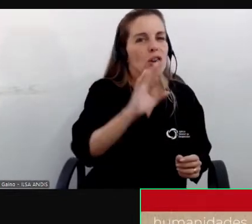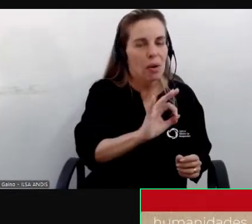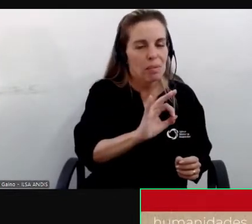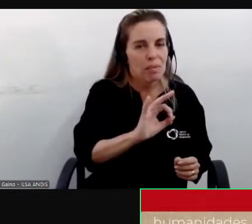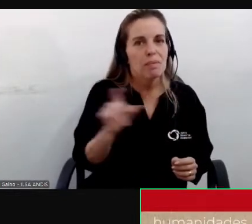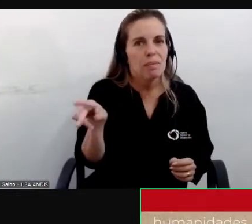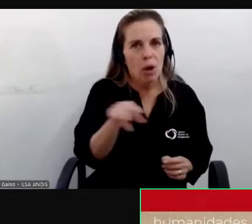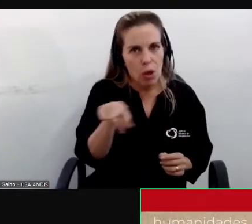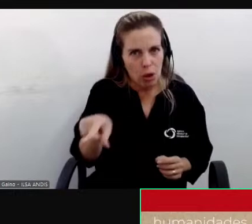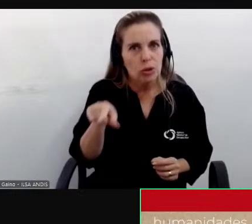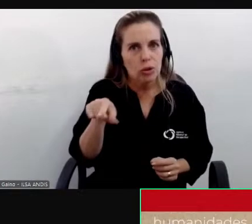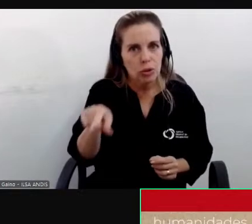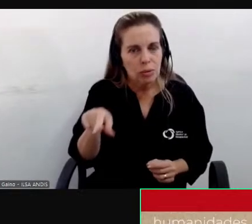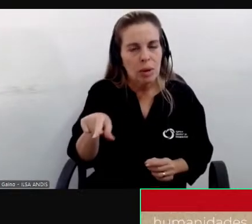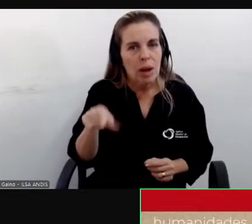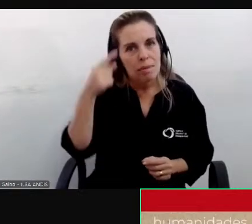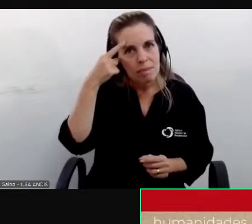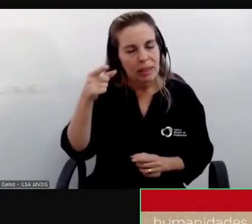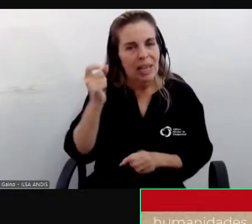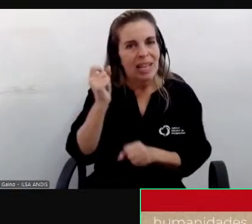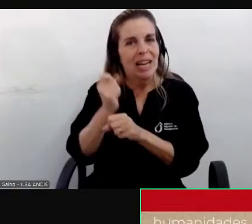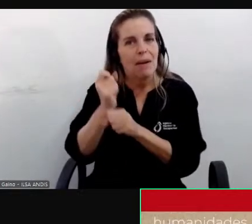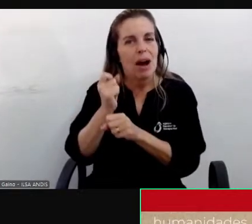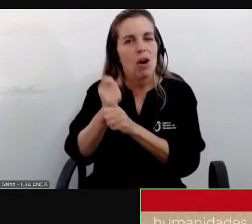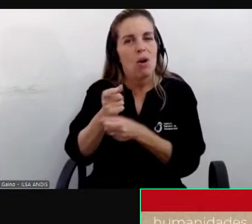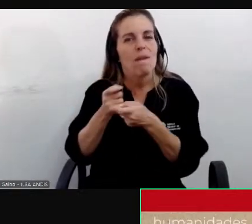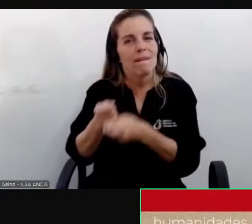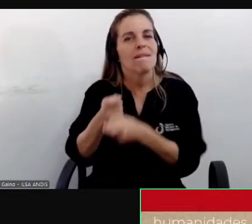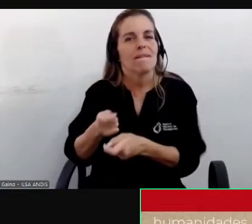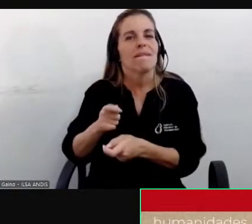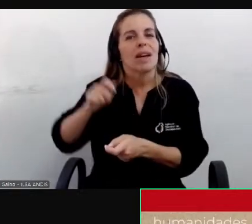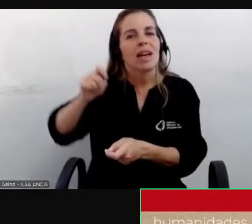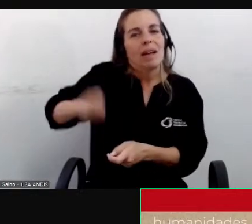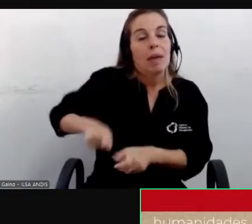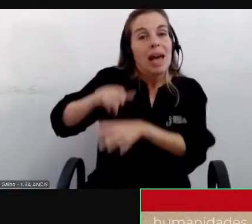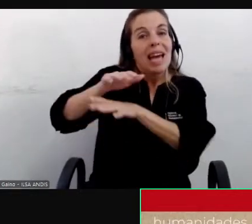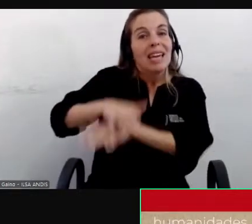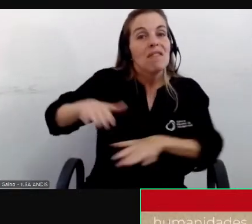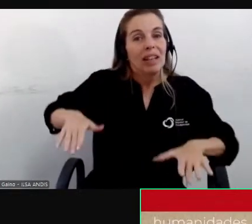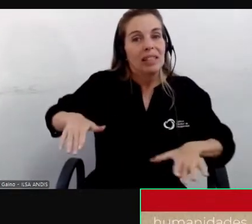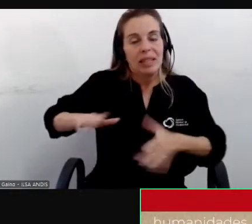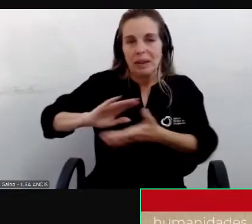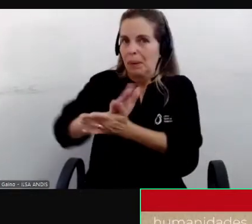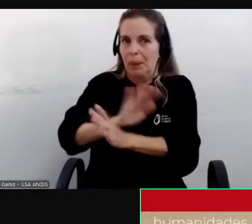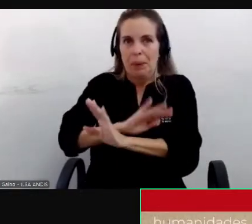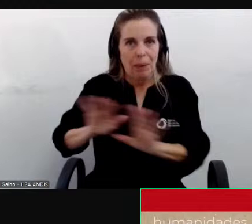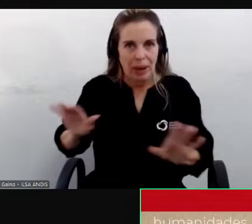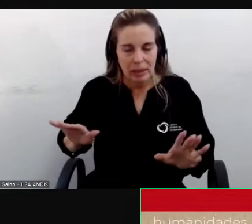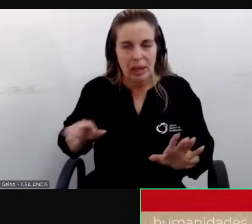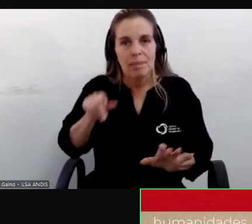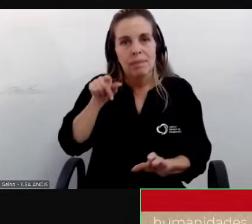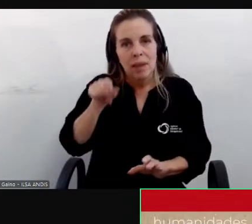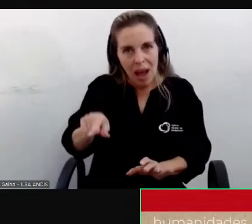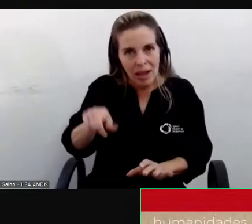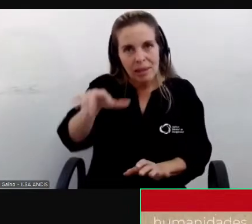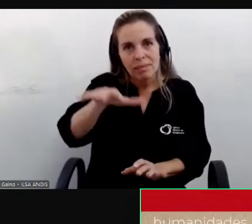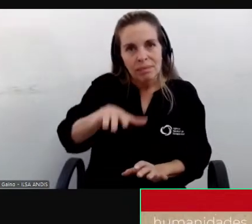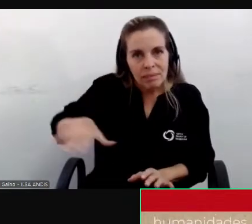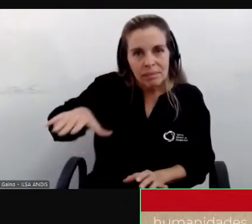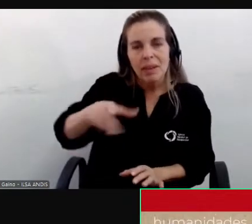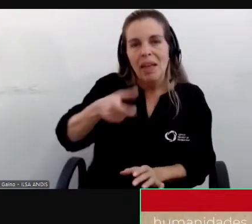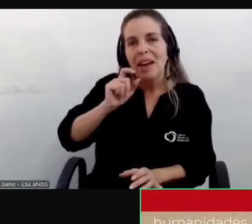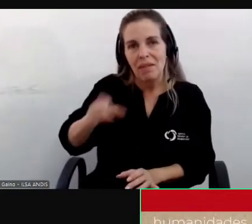Proyecto Coffee project led by Antonio in order to fight forced labor and child